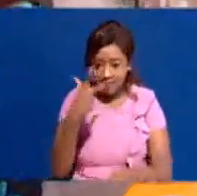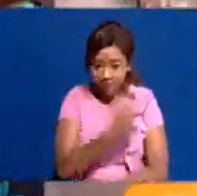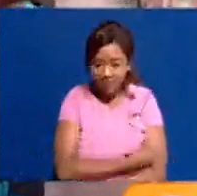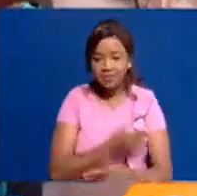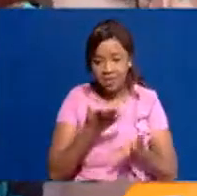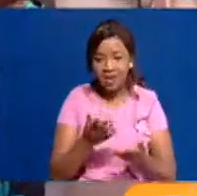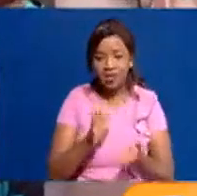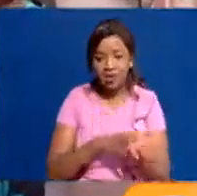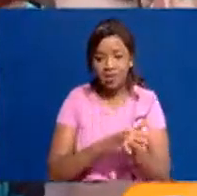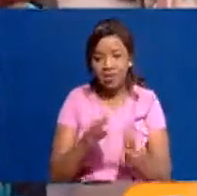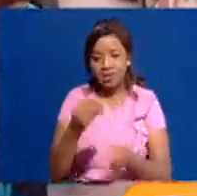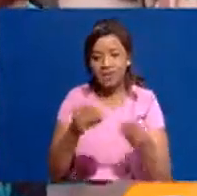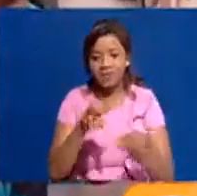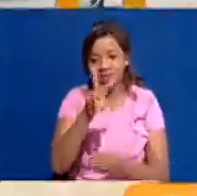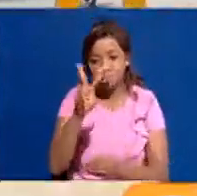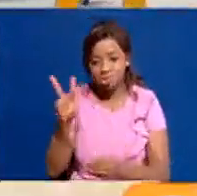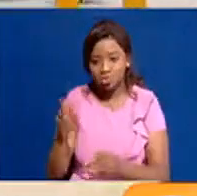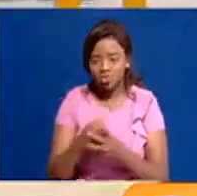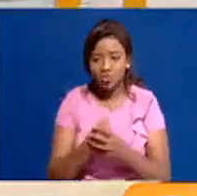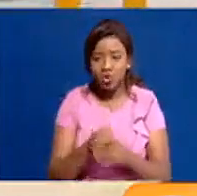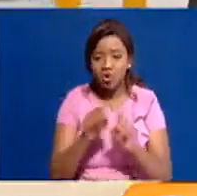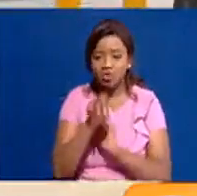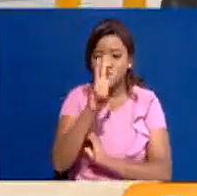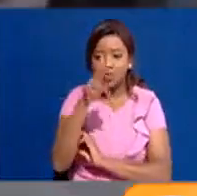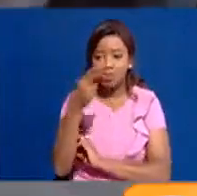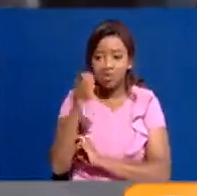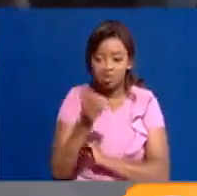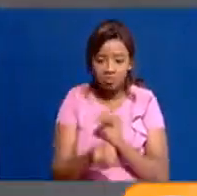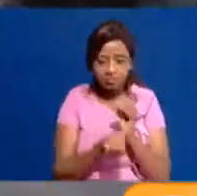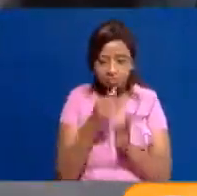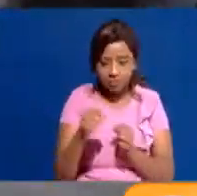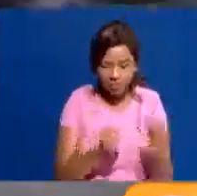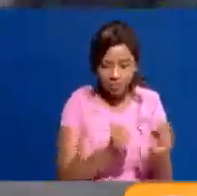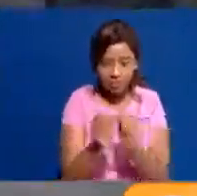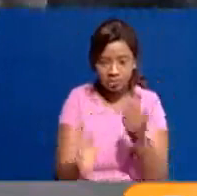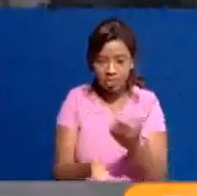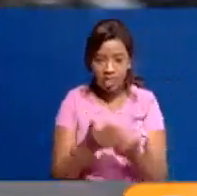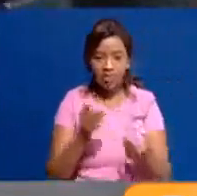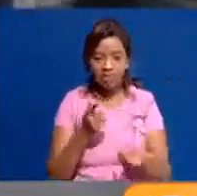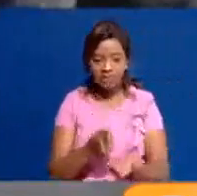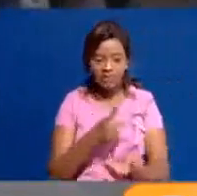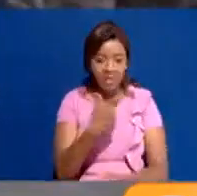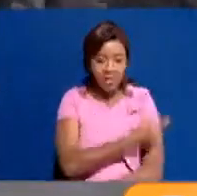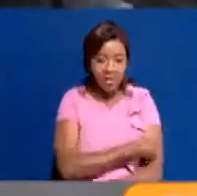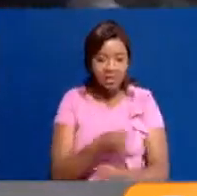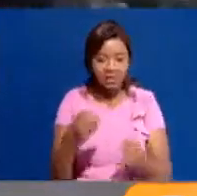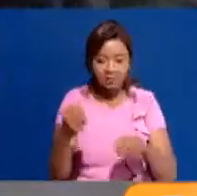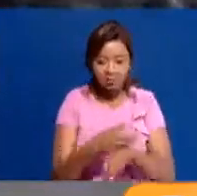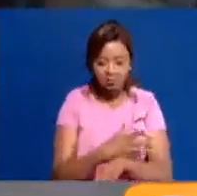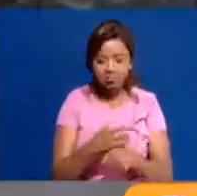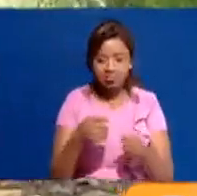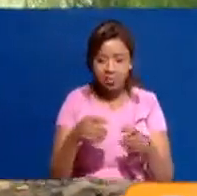now. With the World Health Organization putting in place strategies to ensure the eradication of cervical cancer by